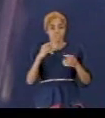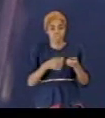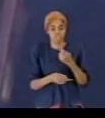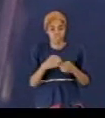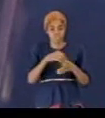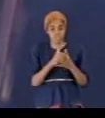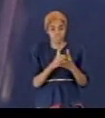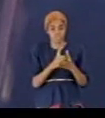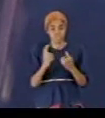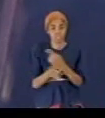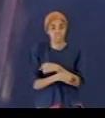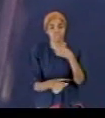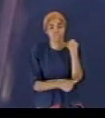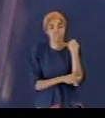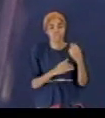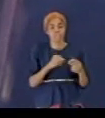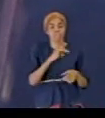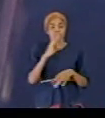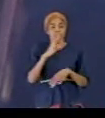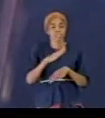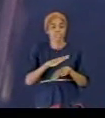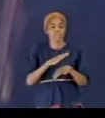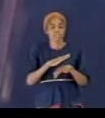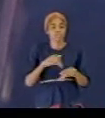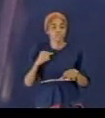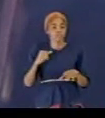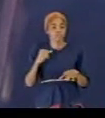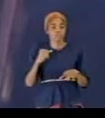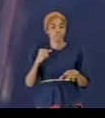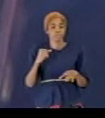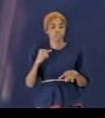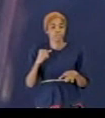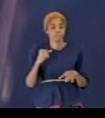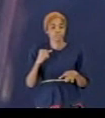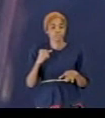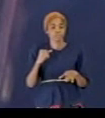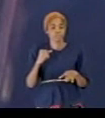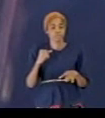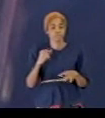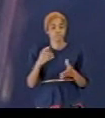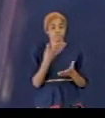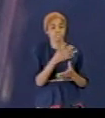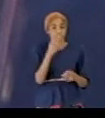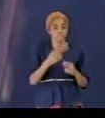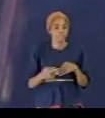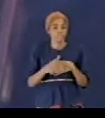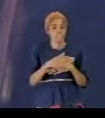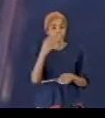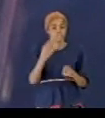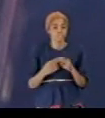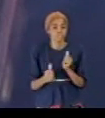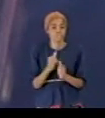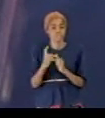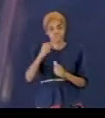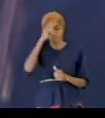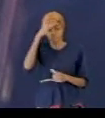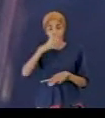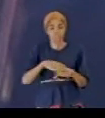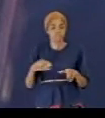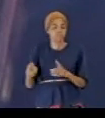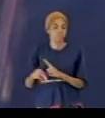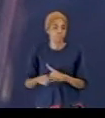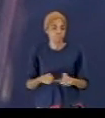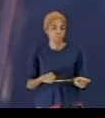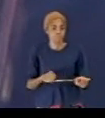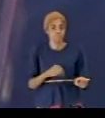their names, after the names by which his father had called them. And Isaac's servants digged in the valley, and found